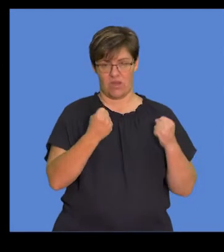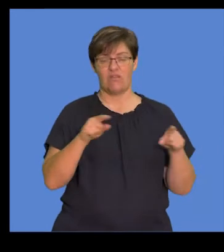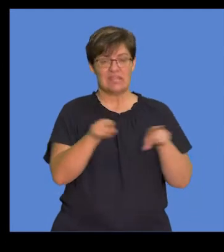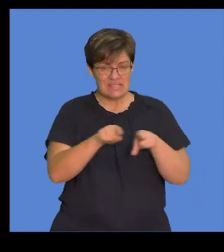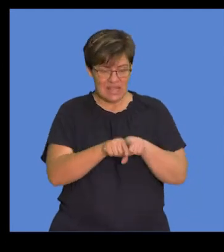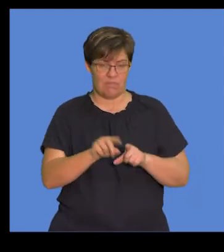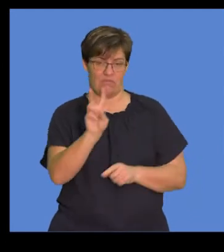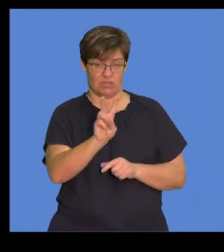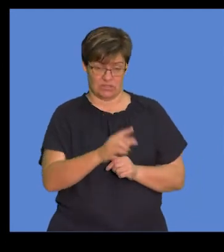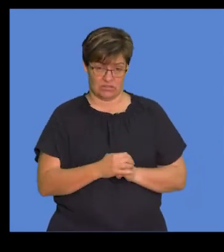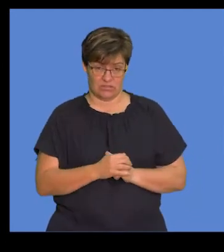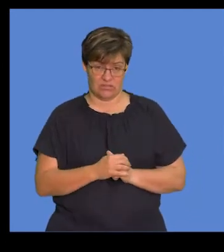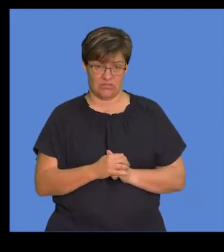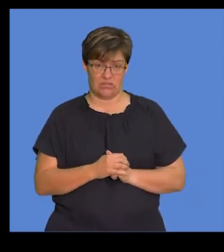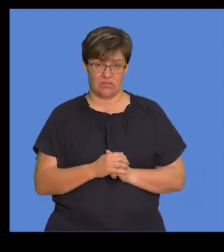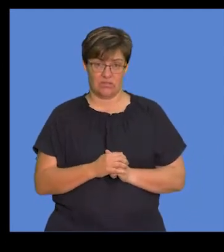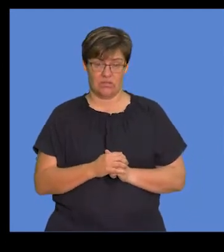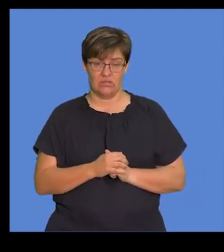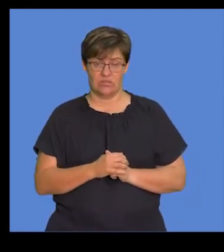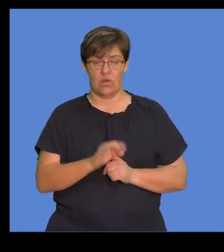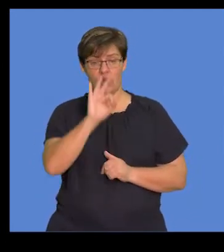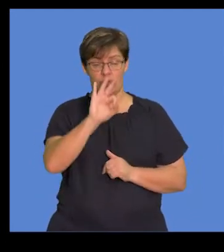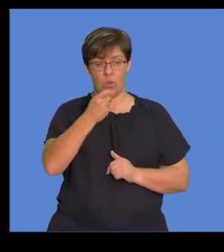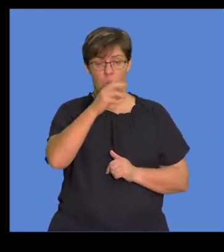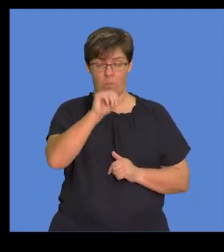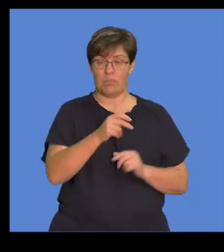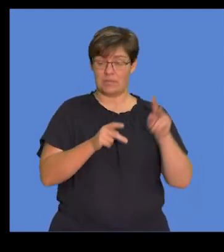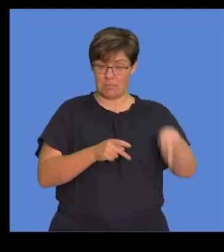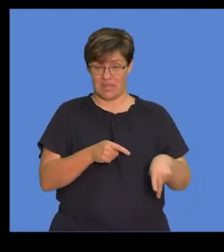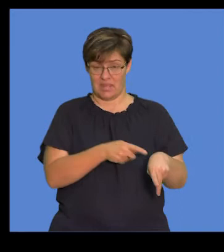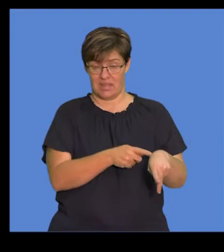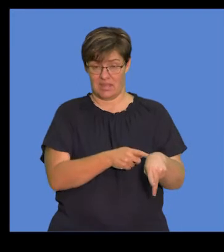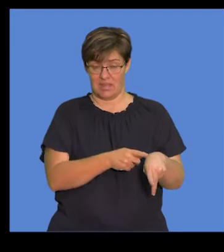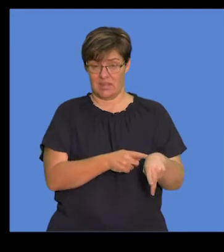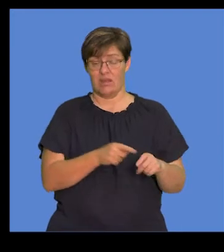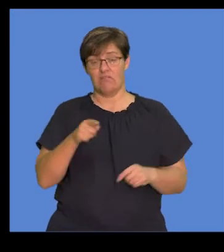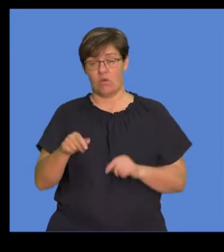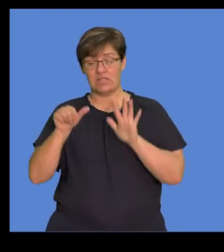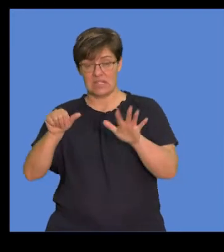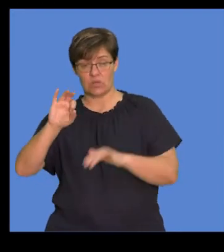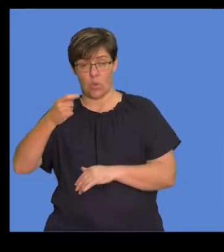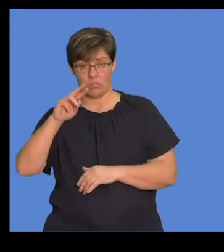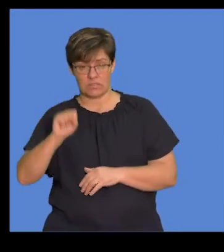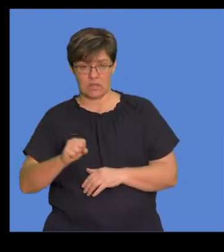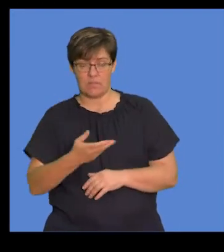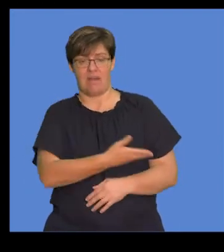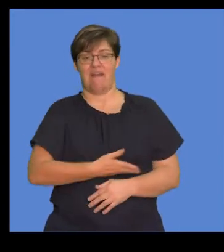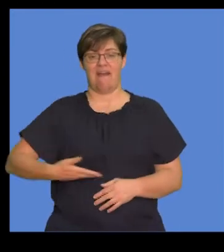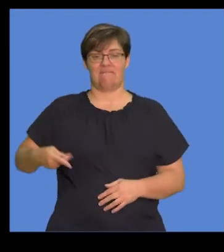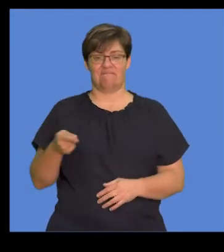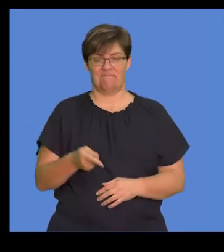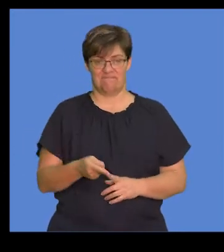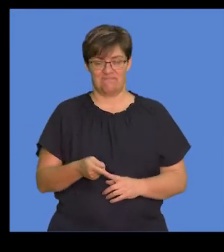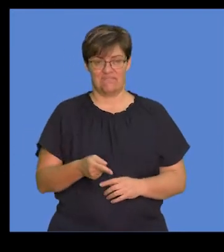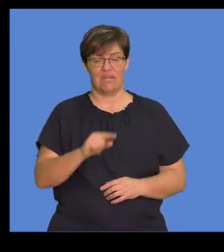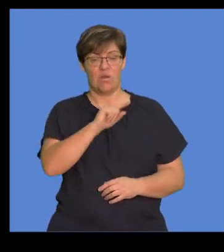the greatest power for the same voltage. So if the 3 ohm resistor is P, it means